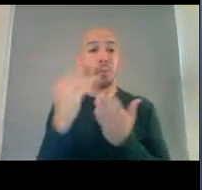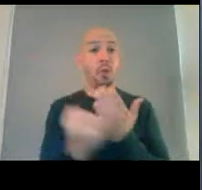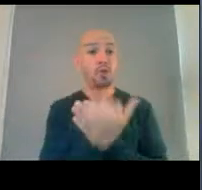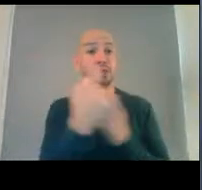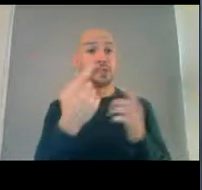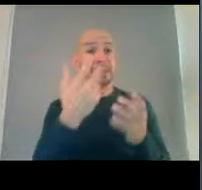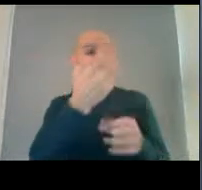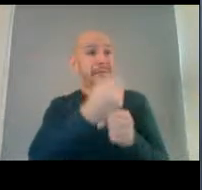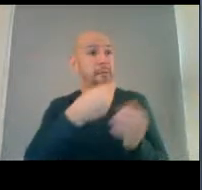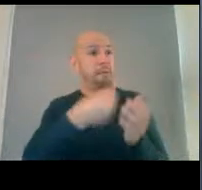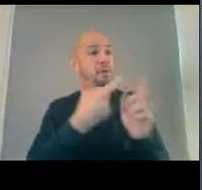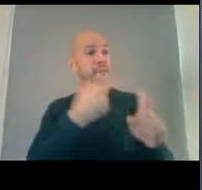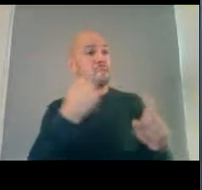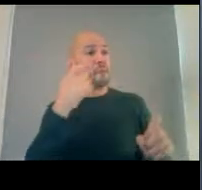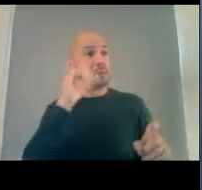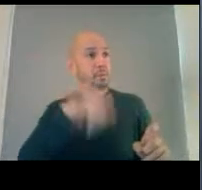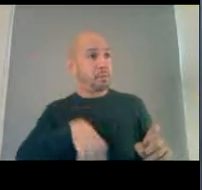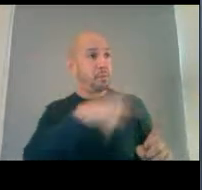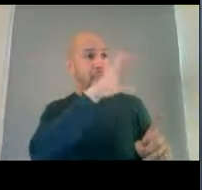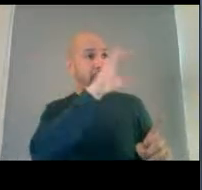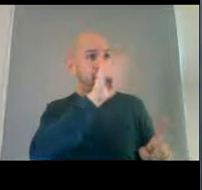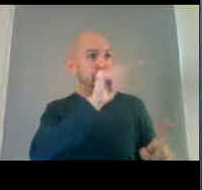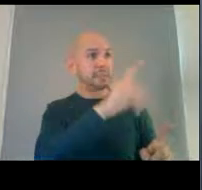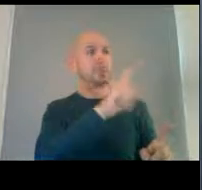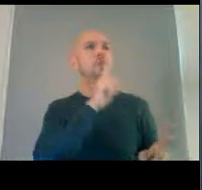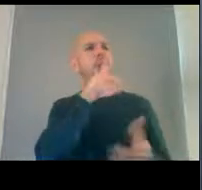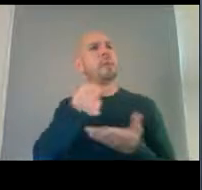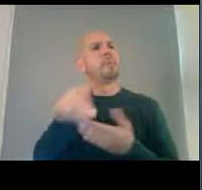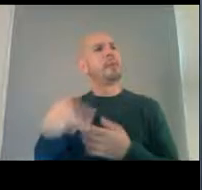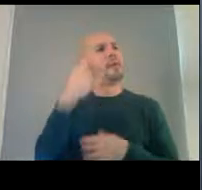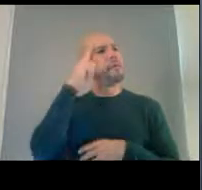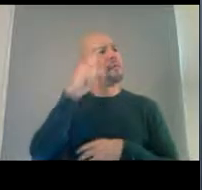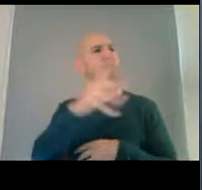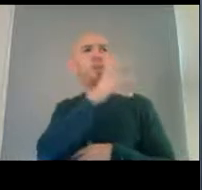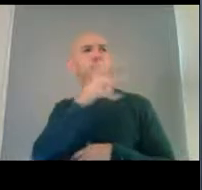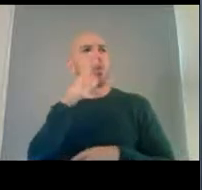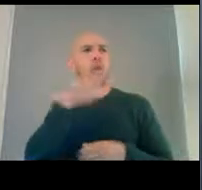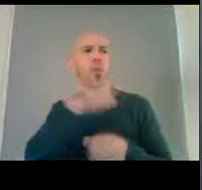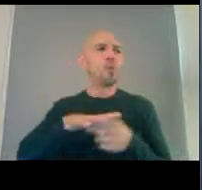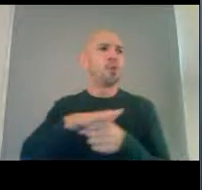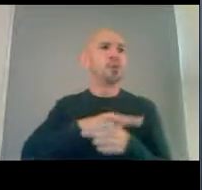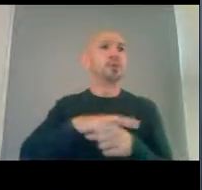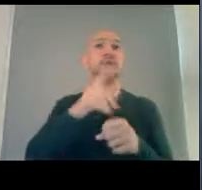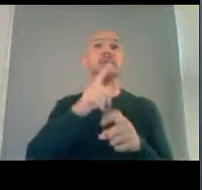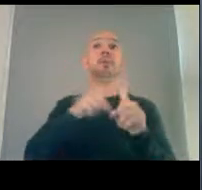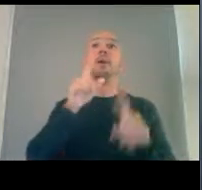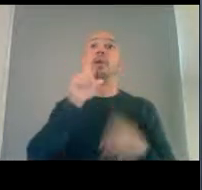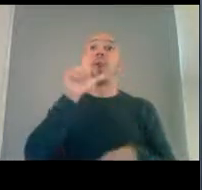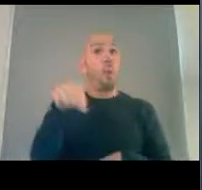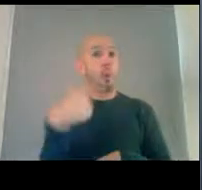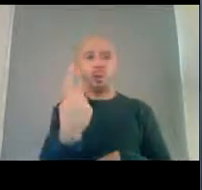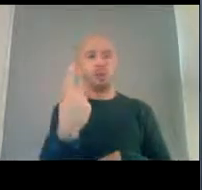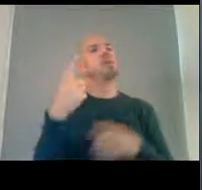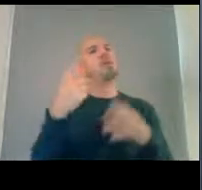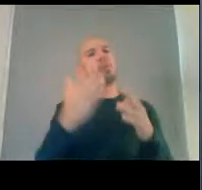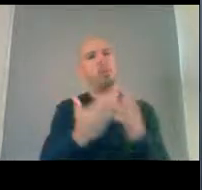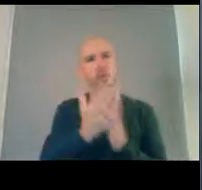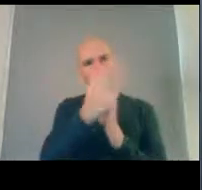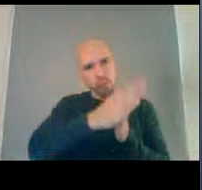programs benefit not only our rural regions but people and goods movement from all over california and beyond traveling to and through our